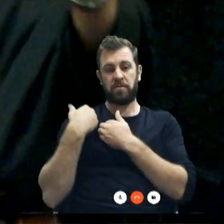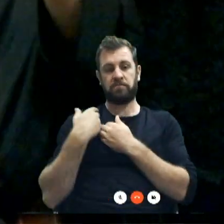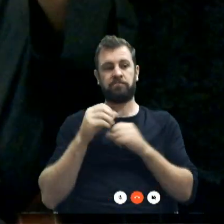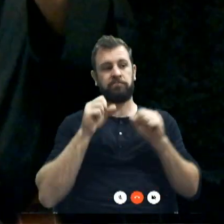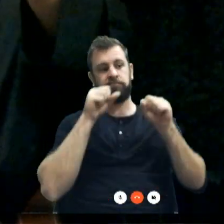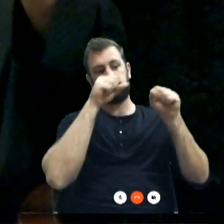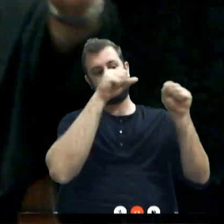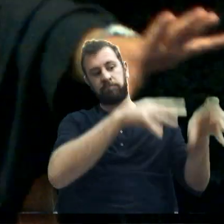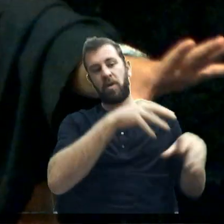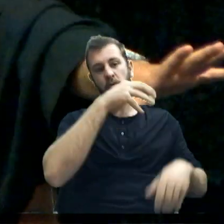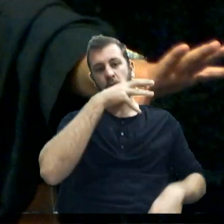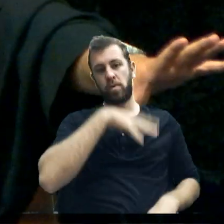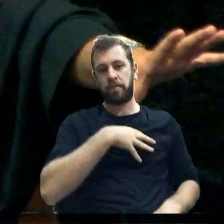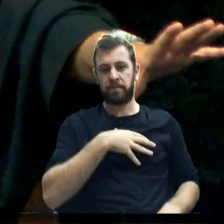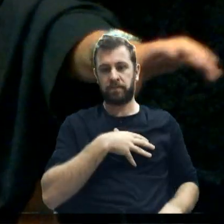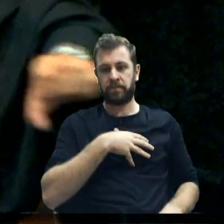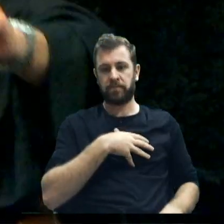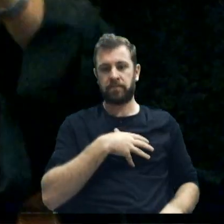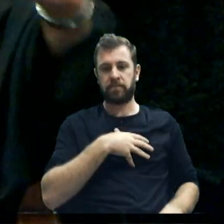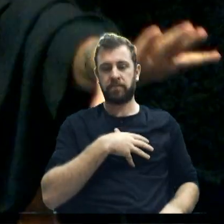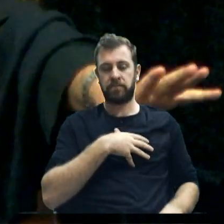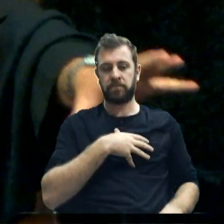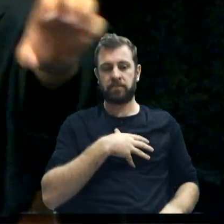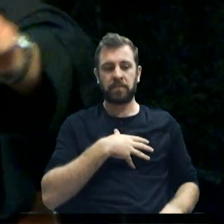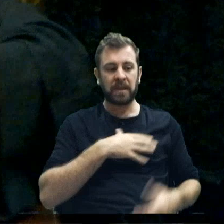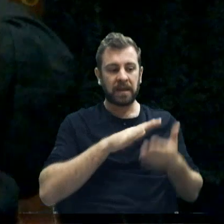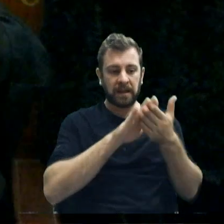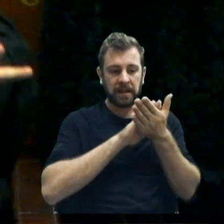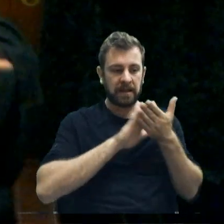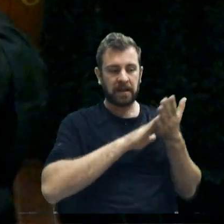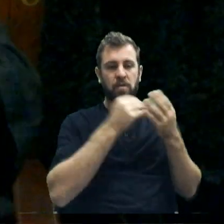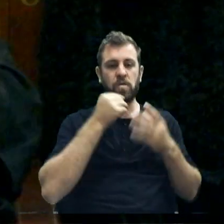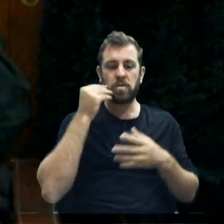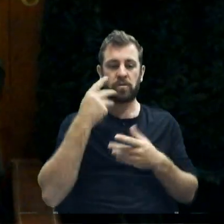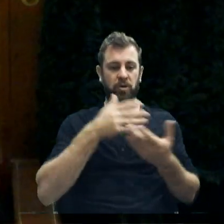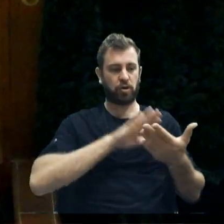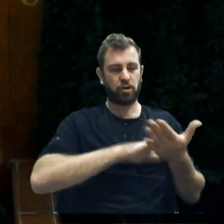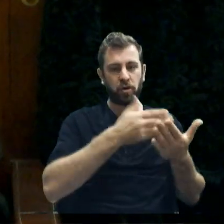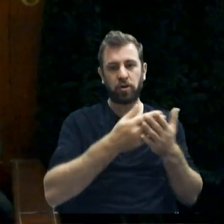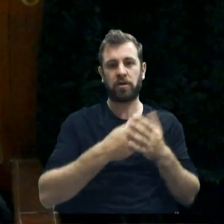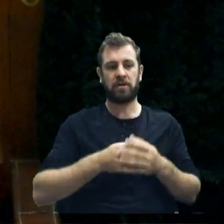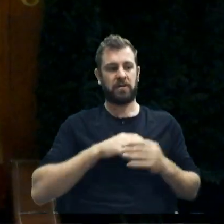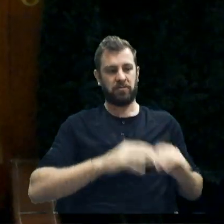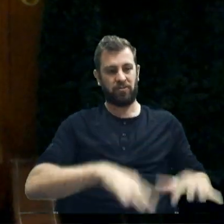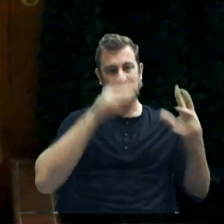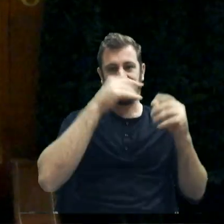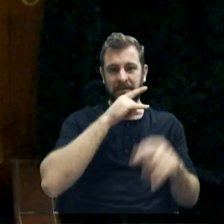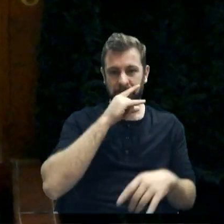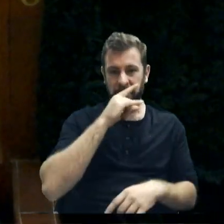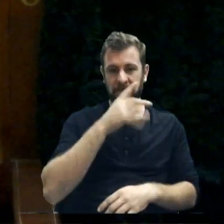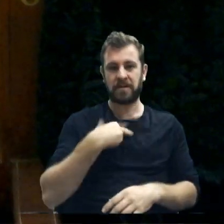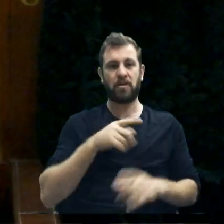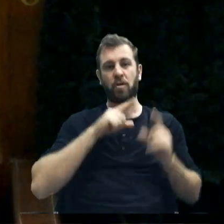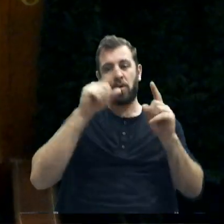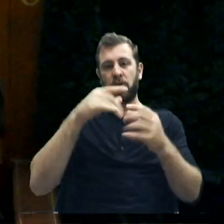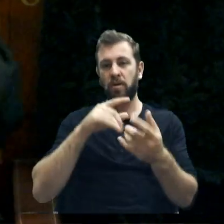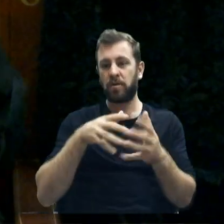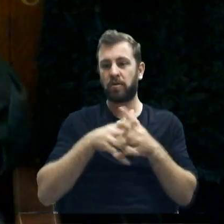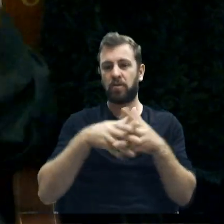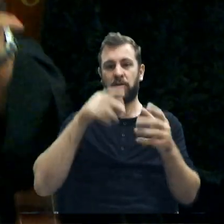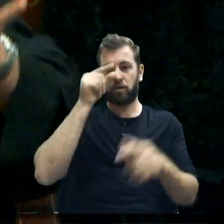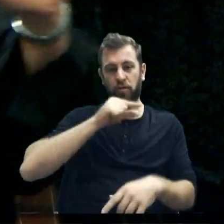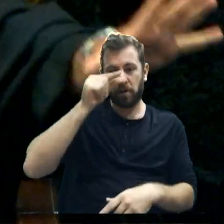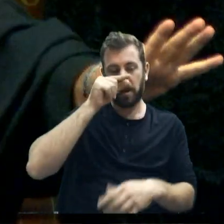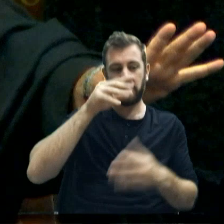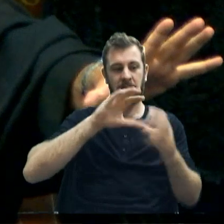From the affairs domestically, from cleaning the place, to cooking the place, to raising the kids, to Quran class, to namaz, to